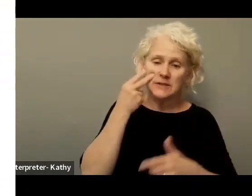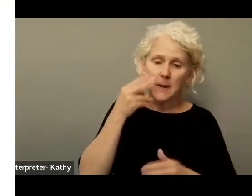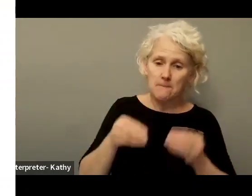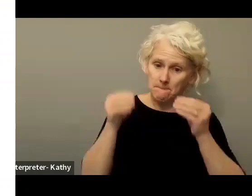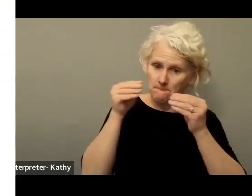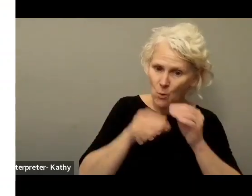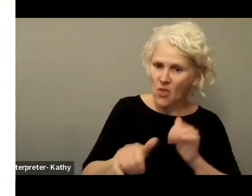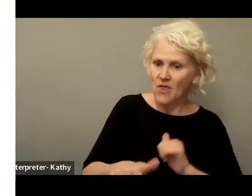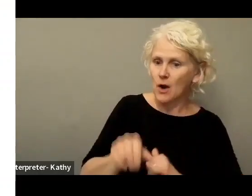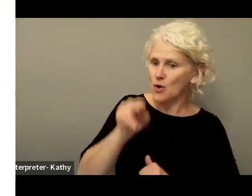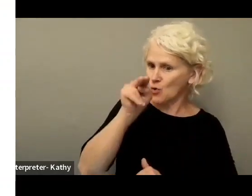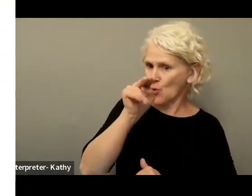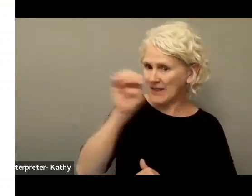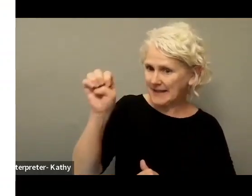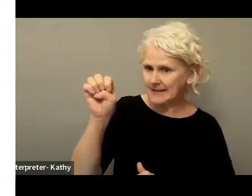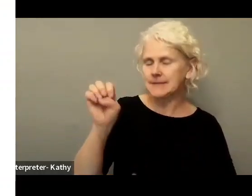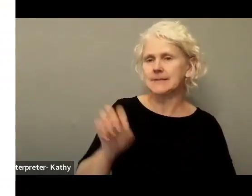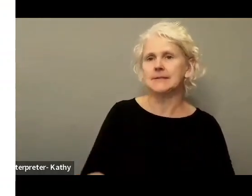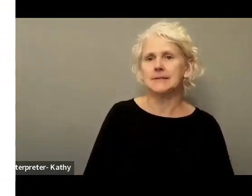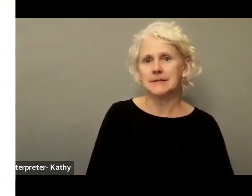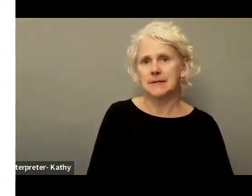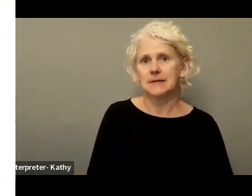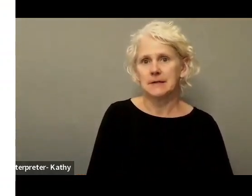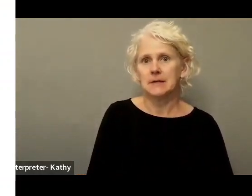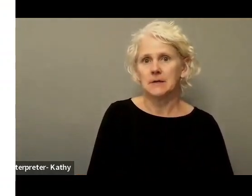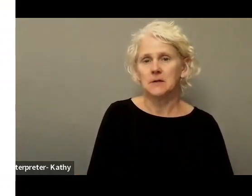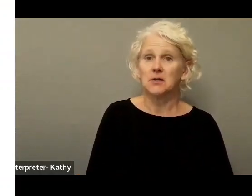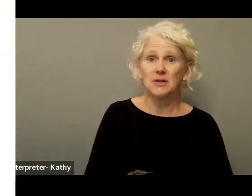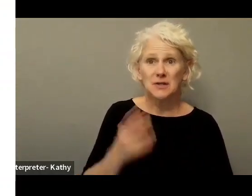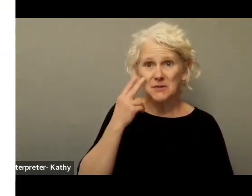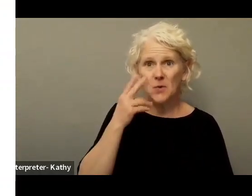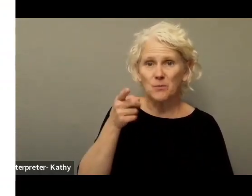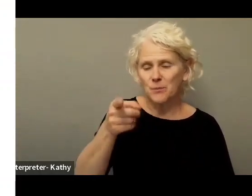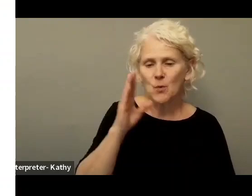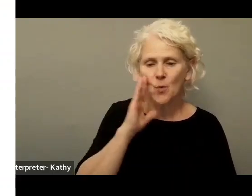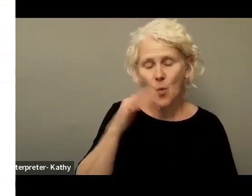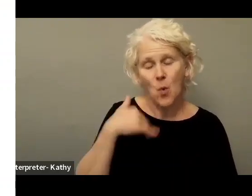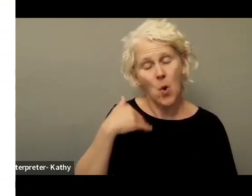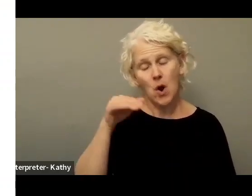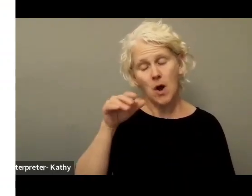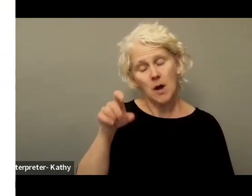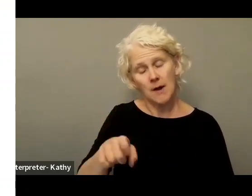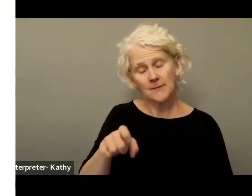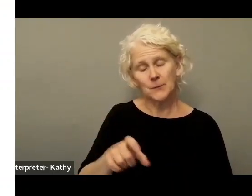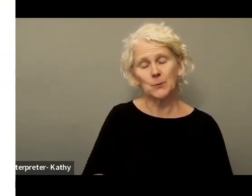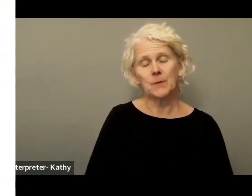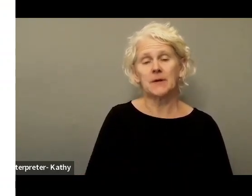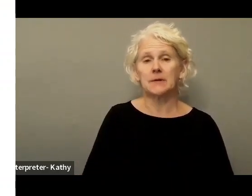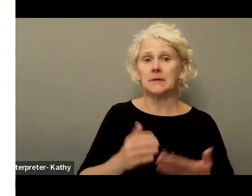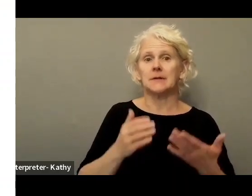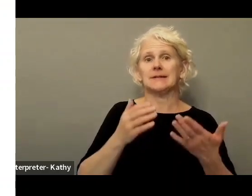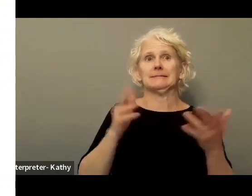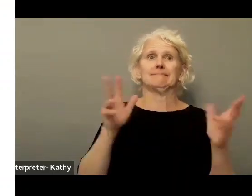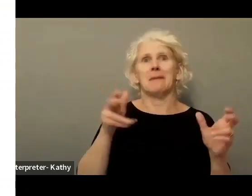Northeast Minnesota, and so you guys are really going to have to be better than